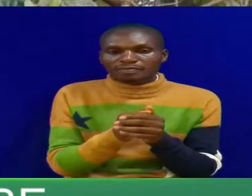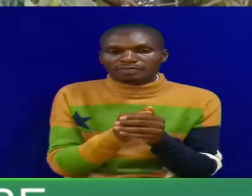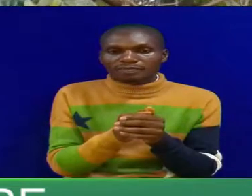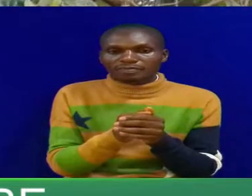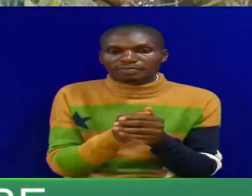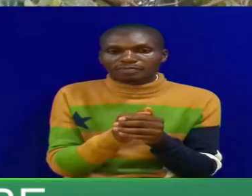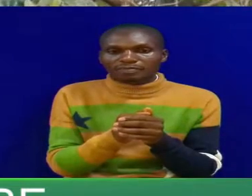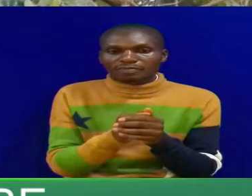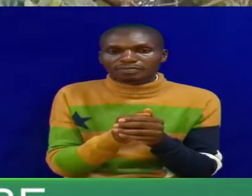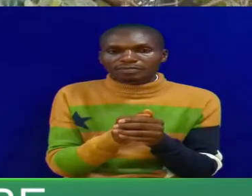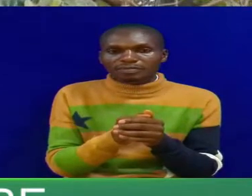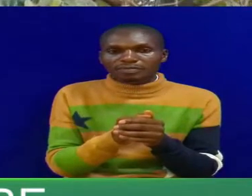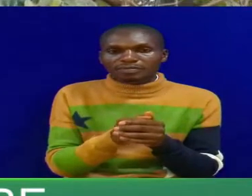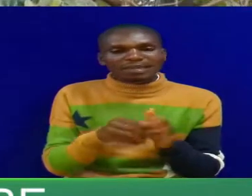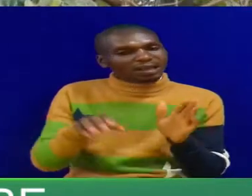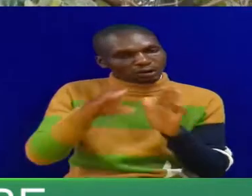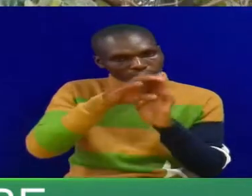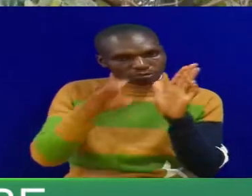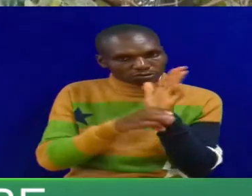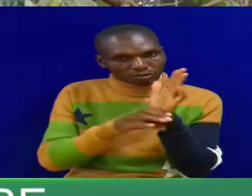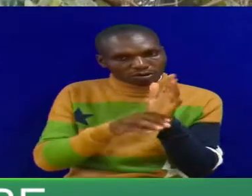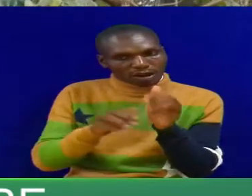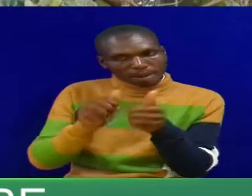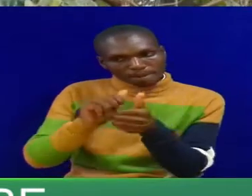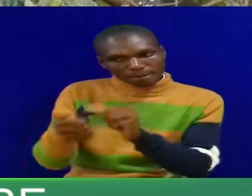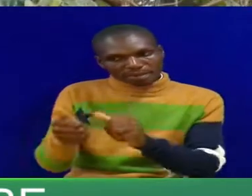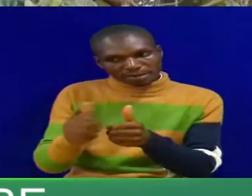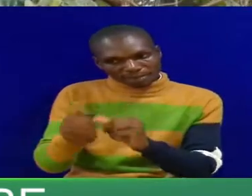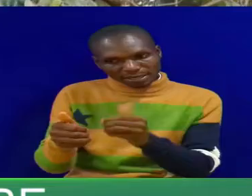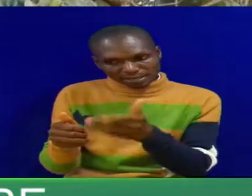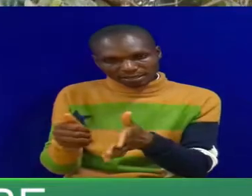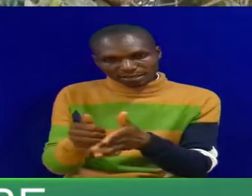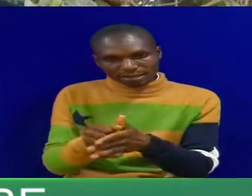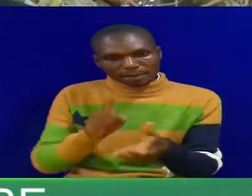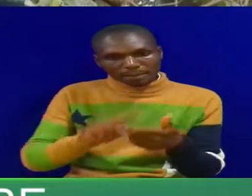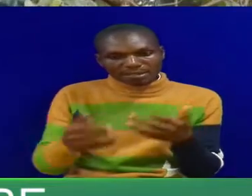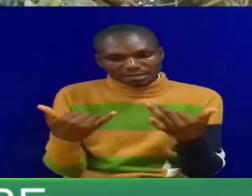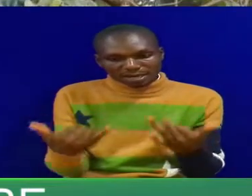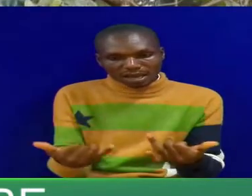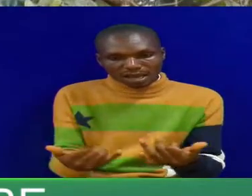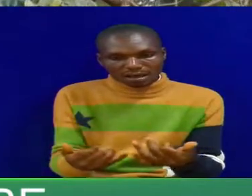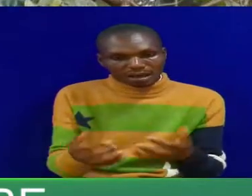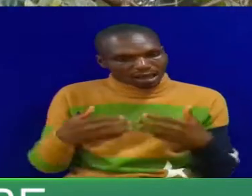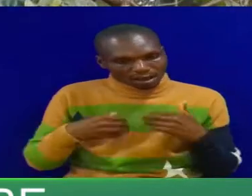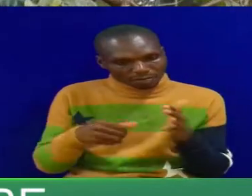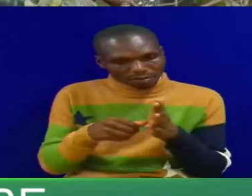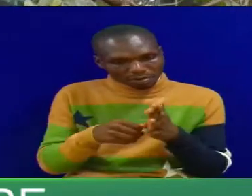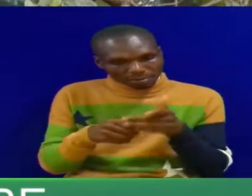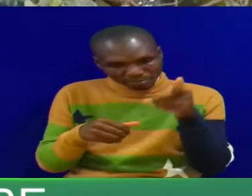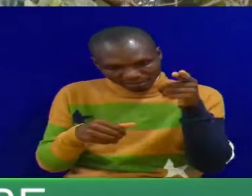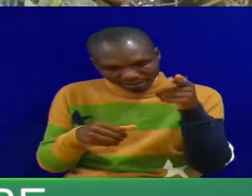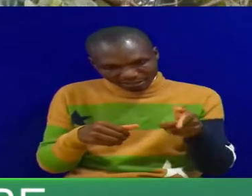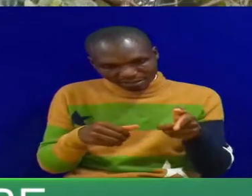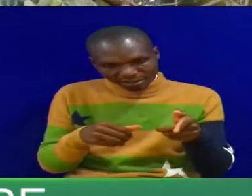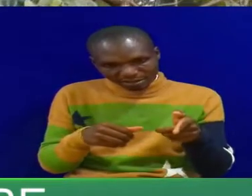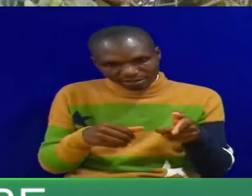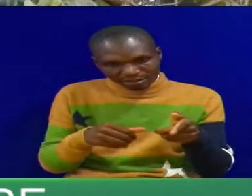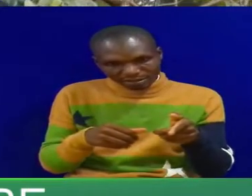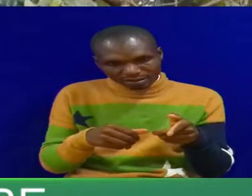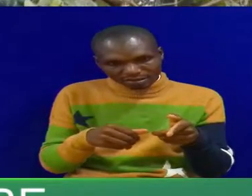passed. The constitution was passed. And now these are the things that we are facing today, the consequences of lack